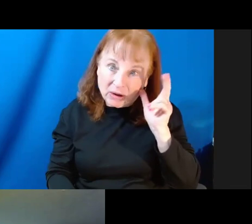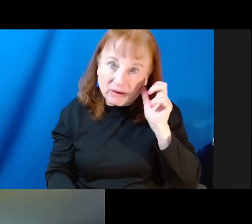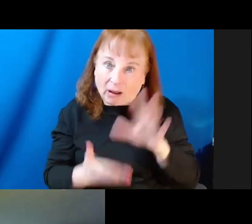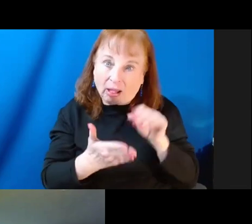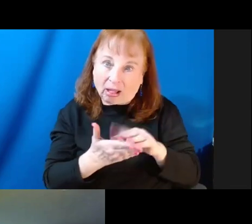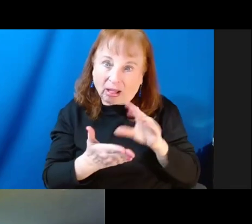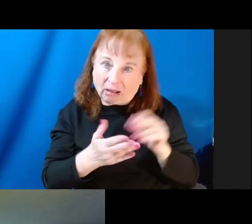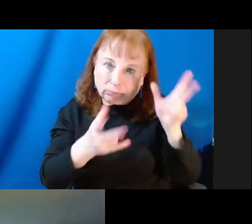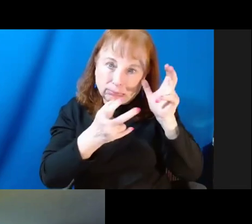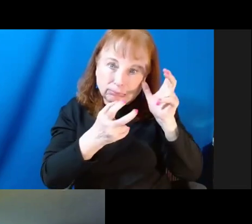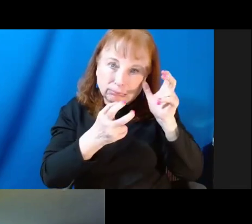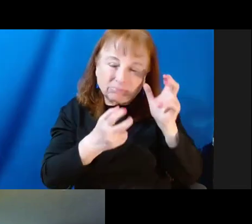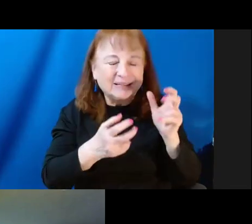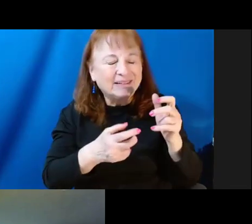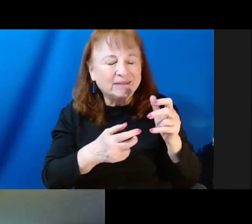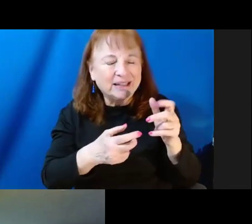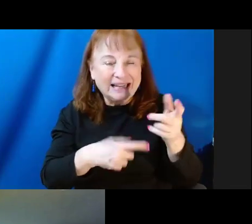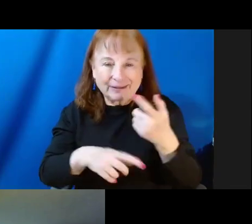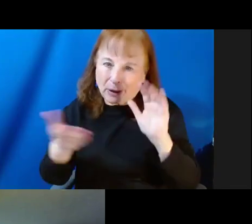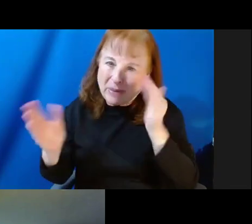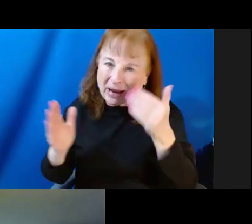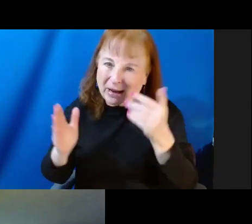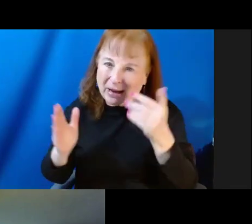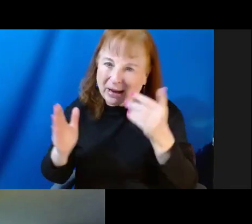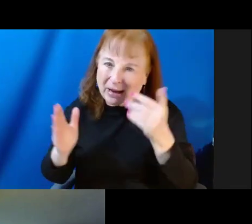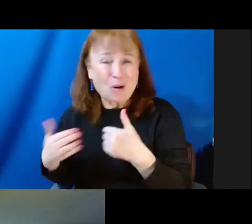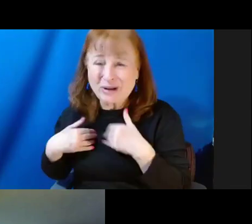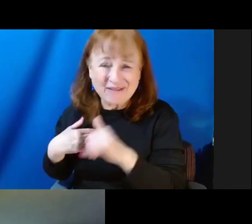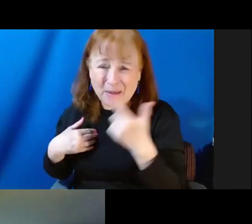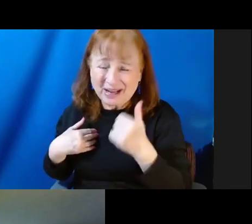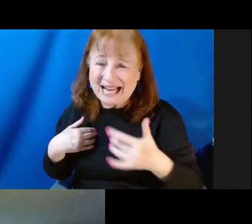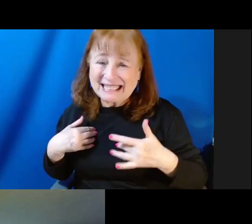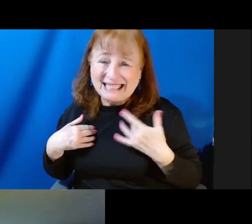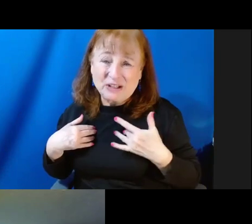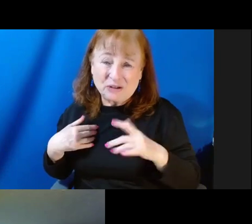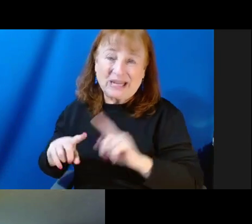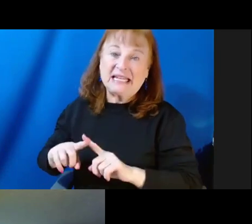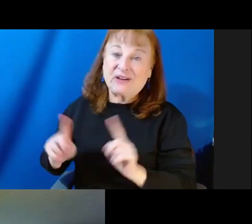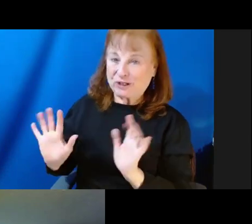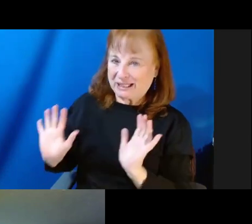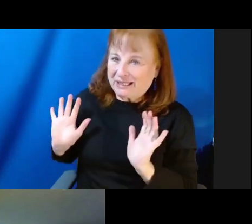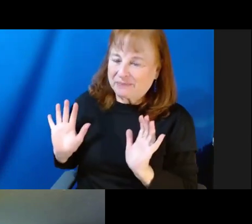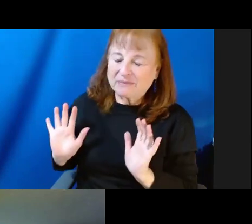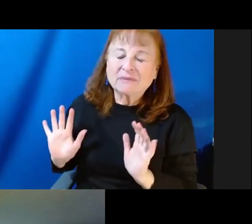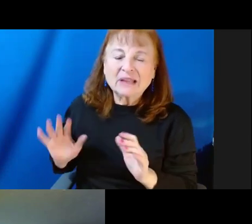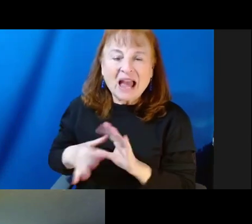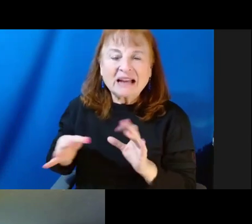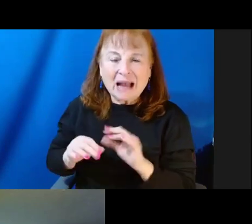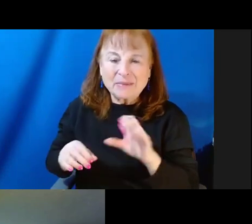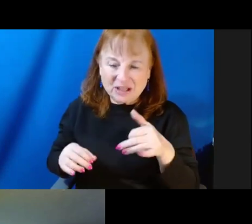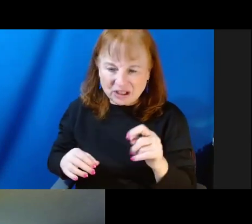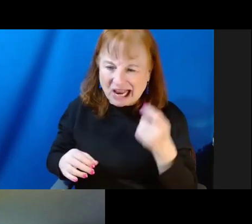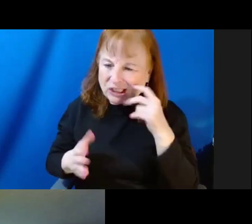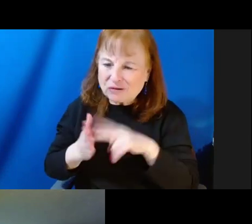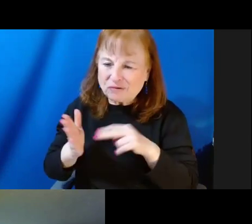receptively versus when you don't have that because of sensory differences. Yeah, there was a comment in the chat. Yes, I just read